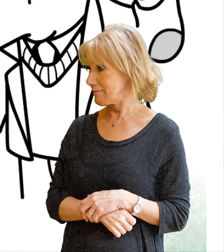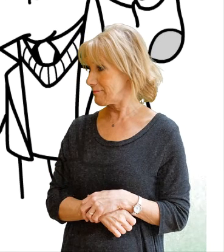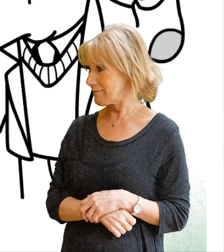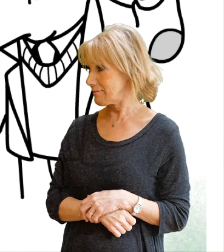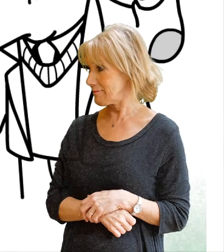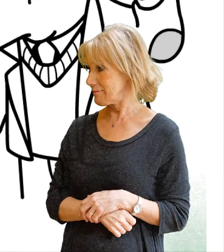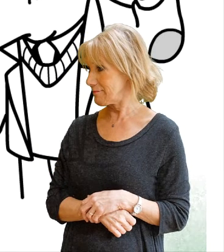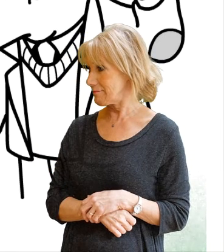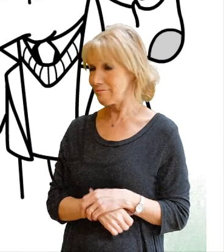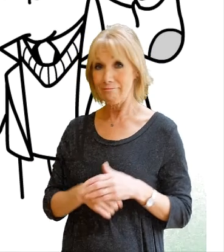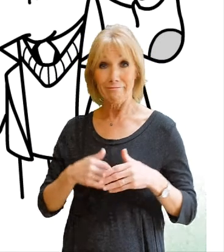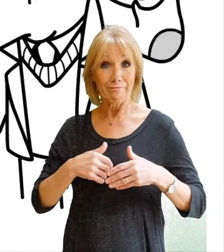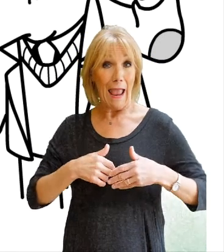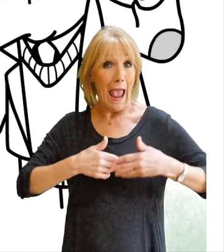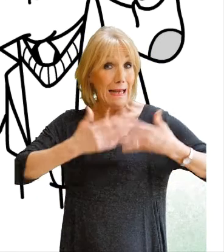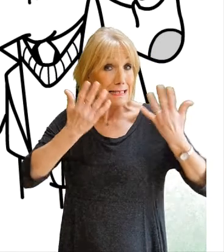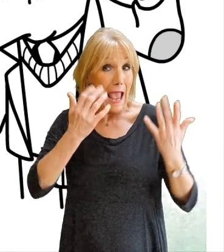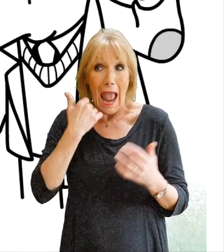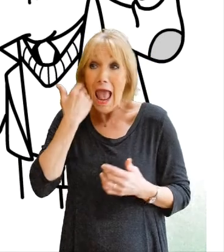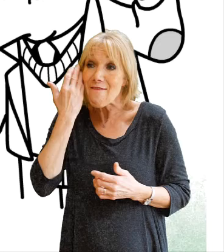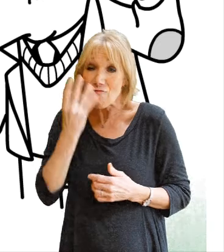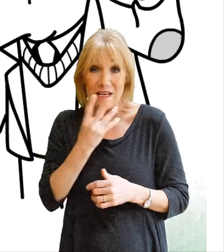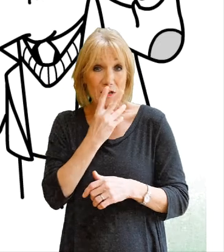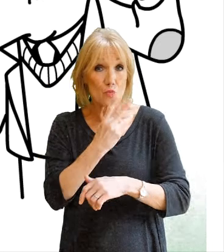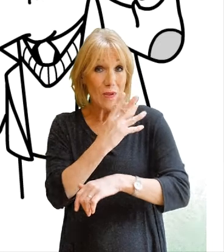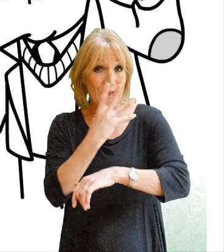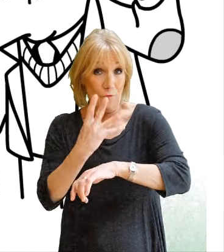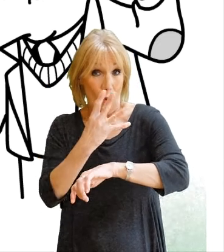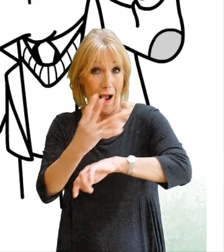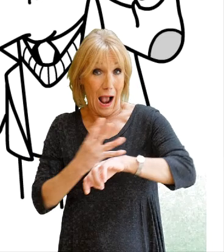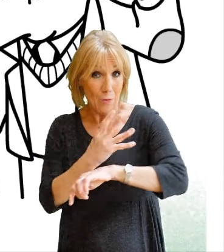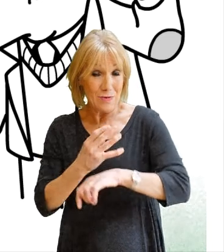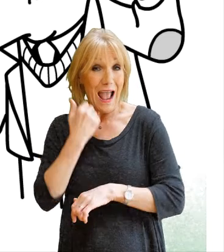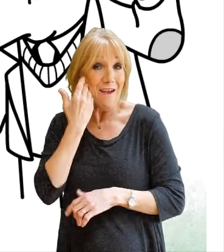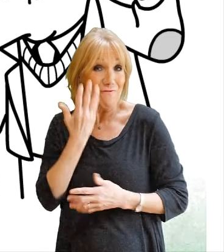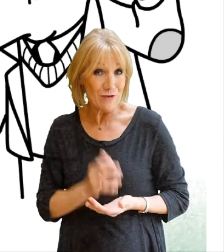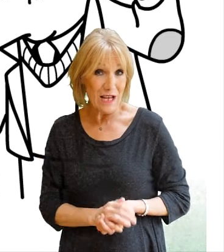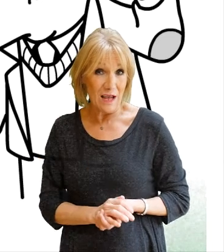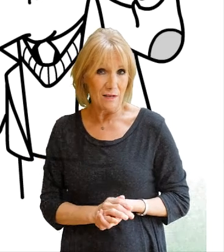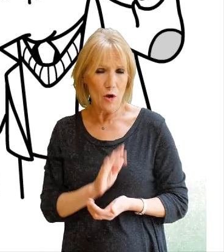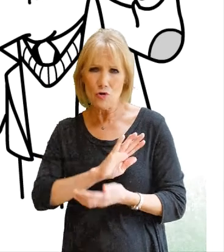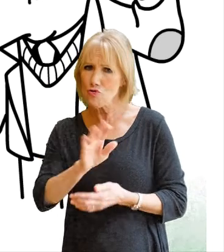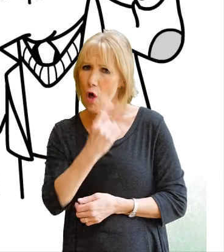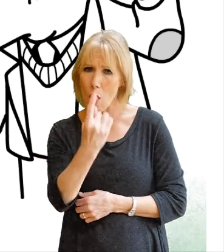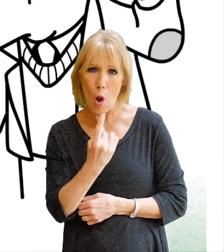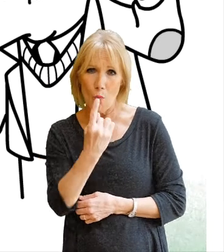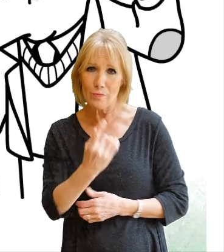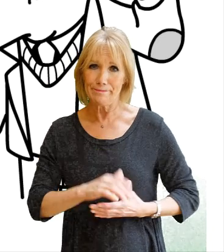0077 any day of the week, 24 hours a day. You're not alone.